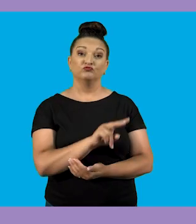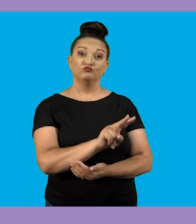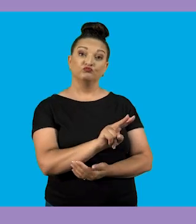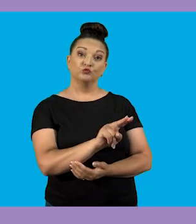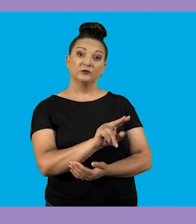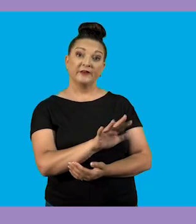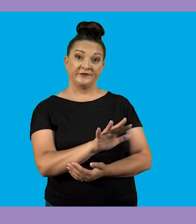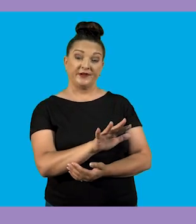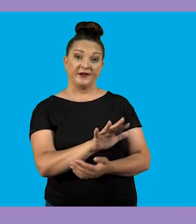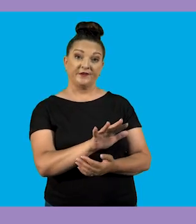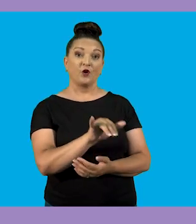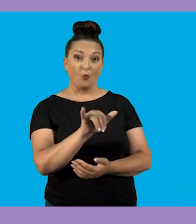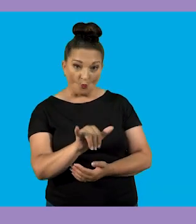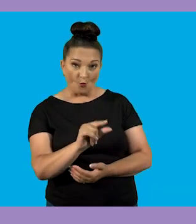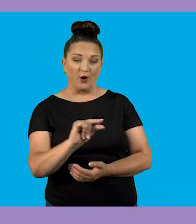cubed and